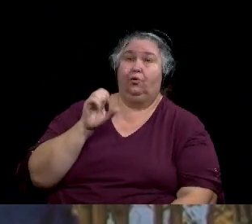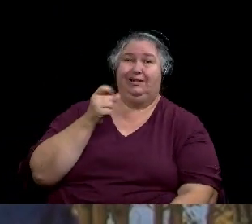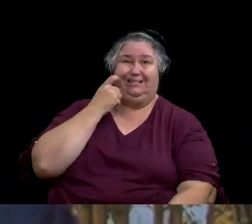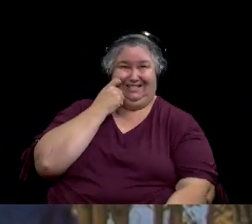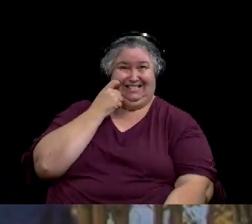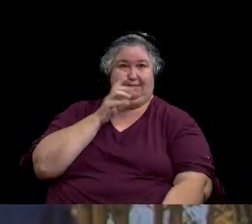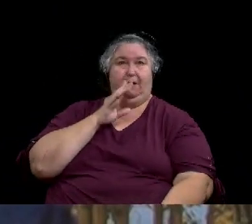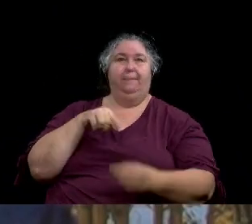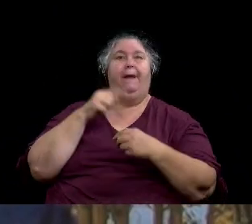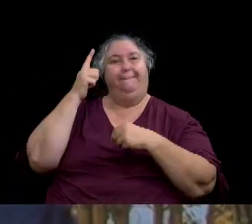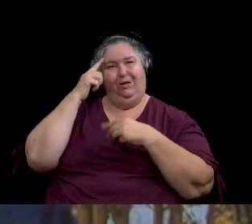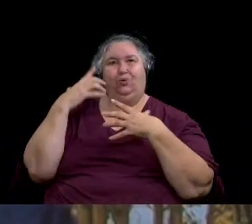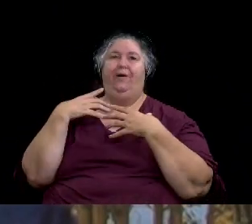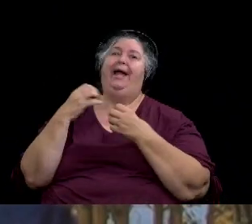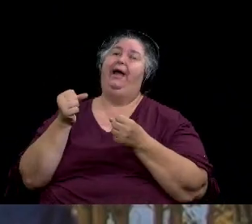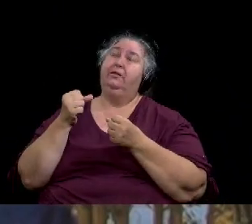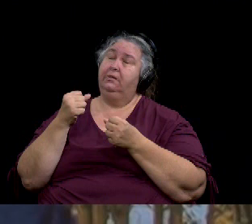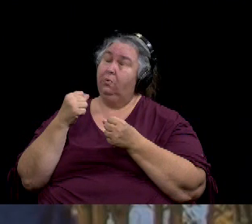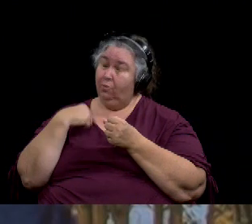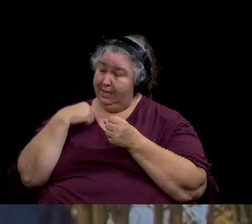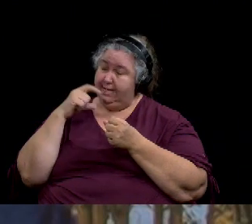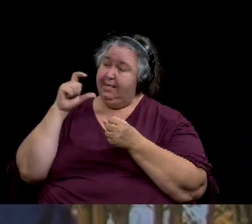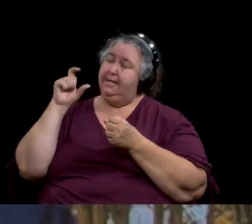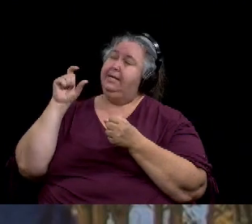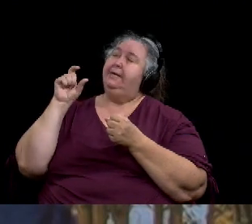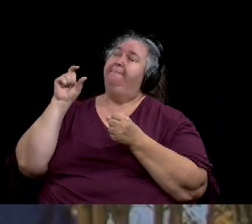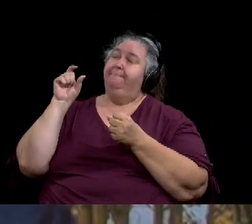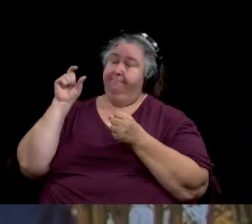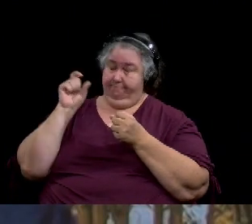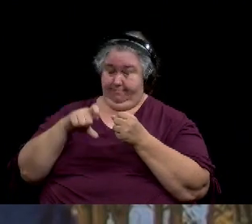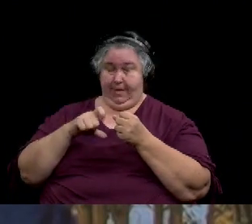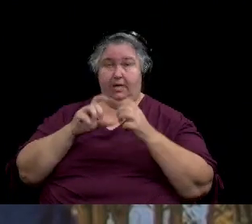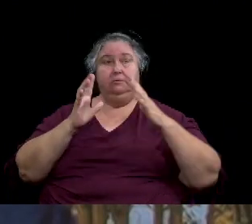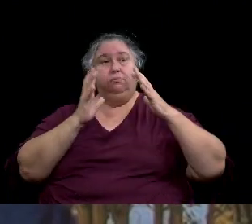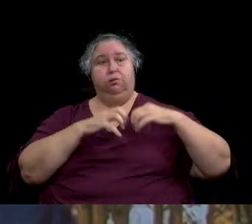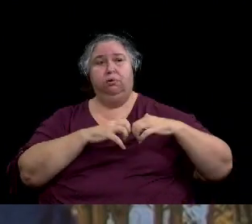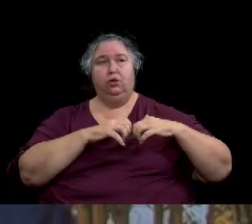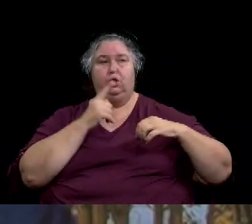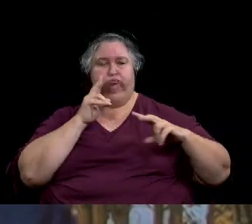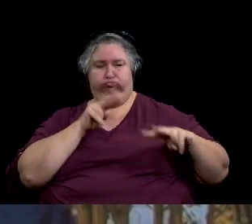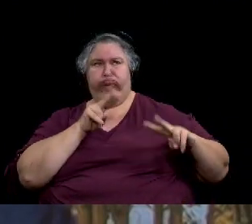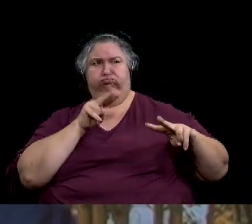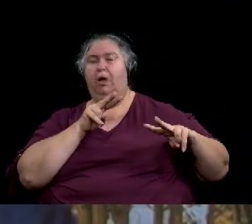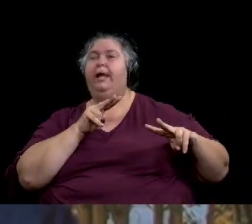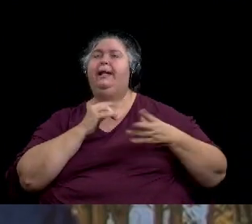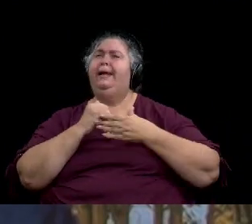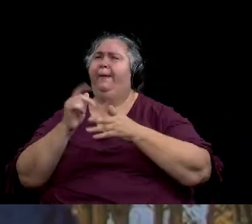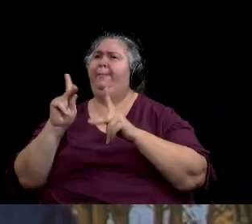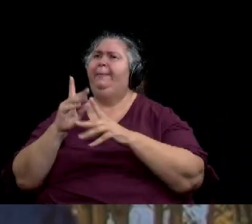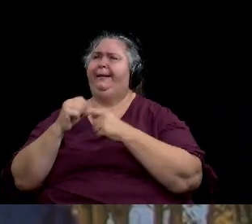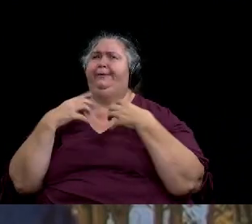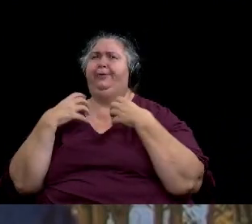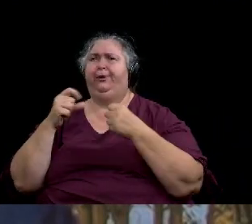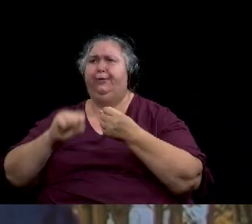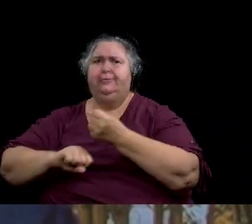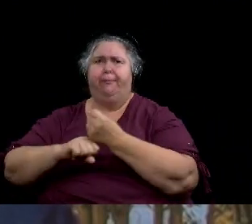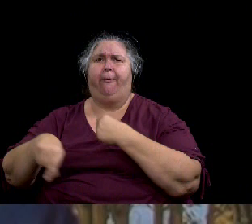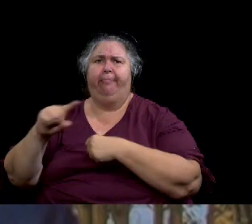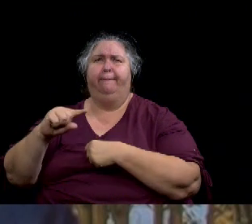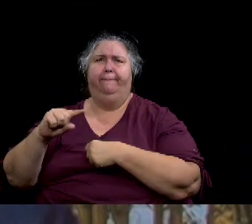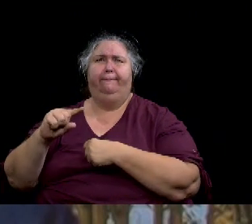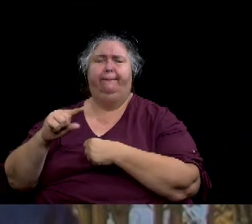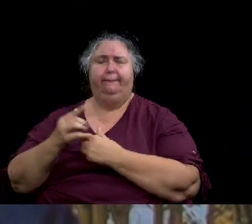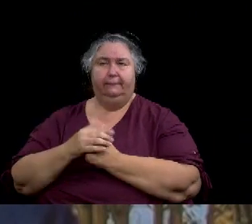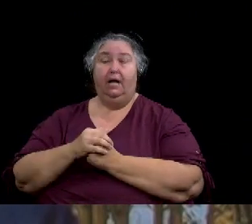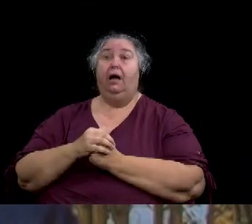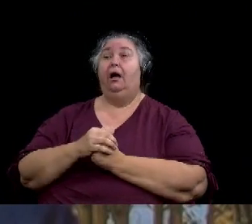about mental health. And we have got to break down these stigmas and help people get the care that they need there. It's so important.